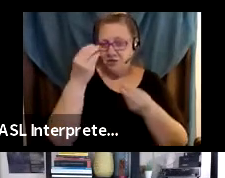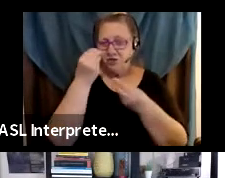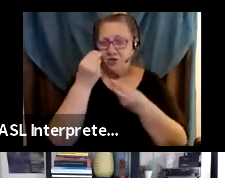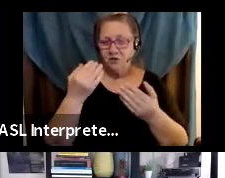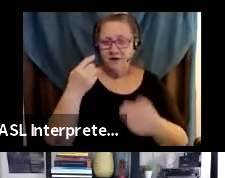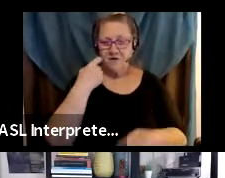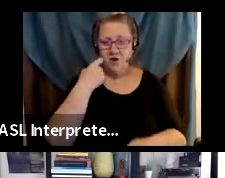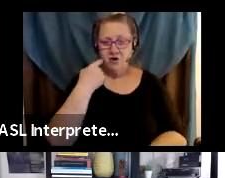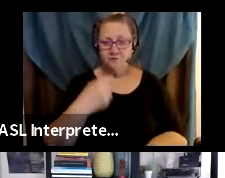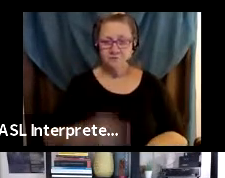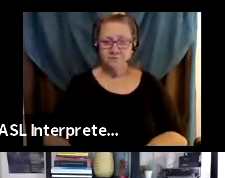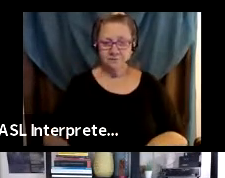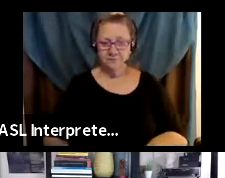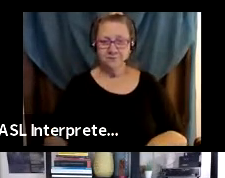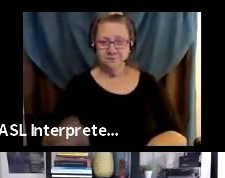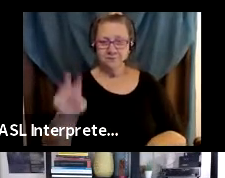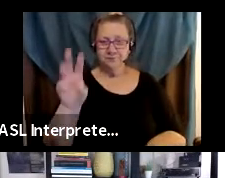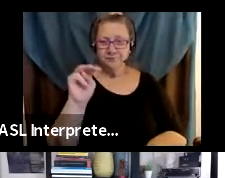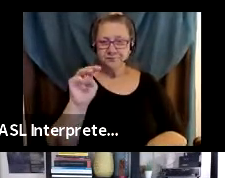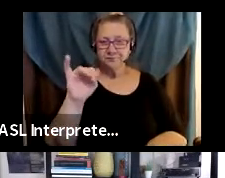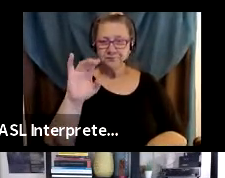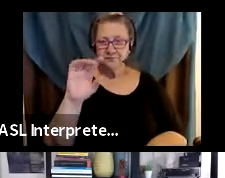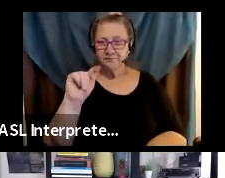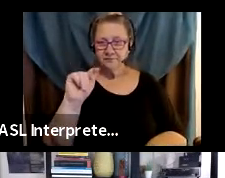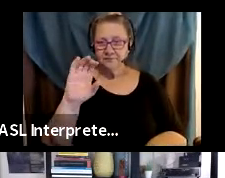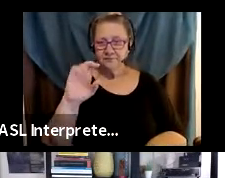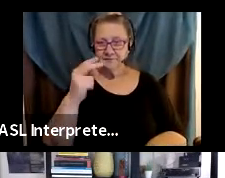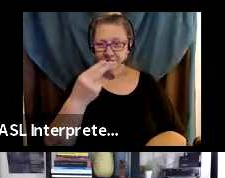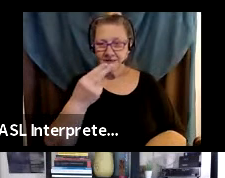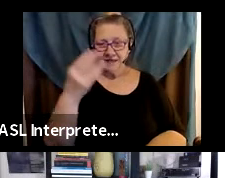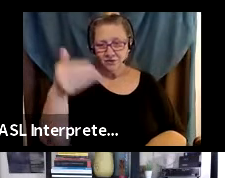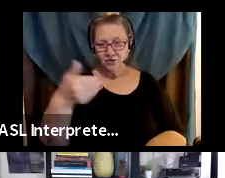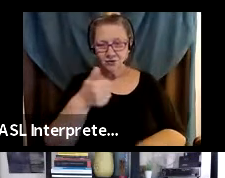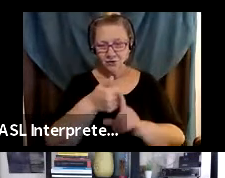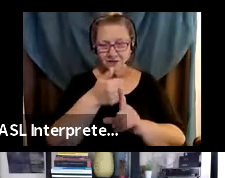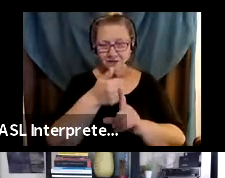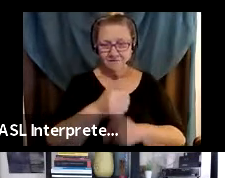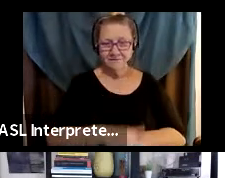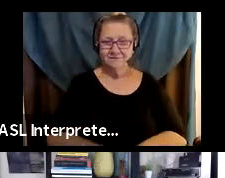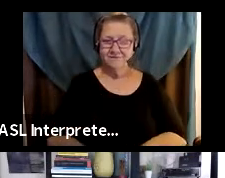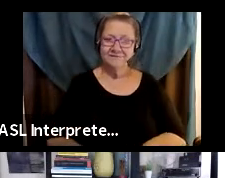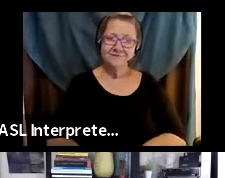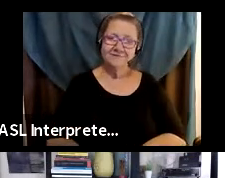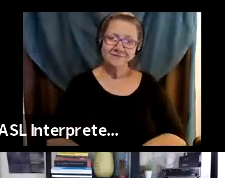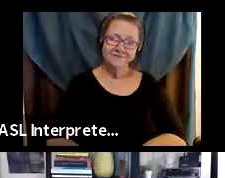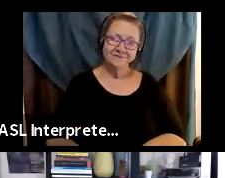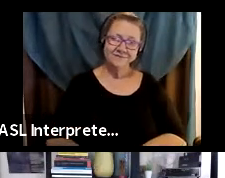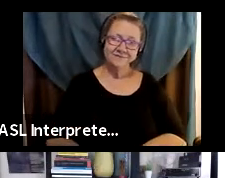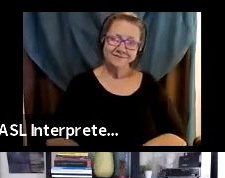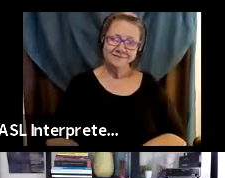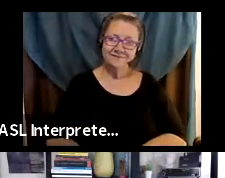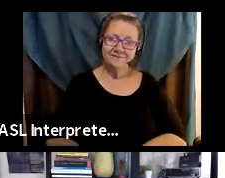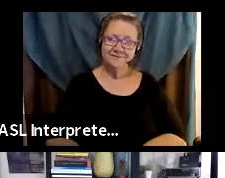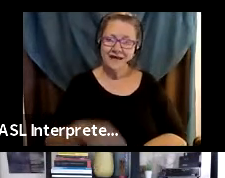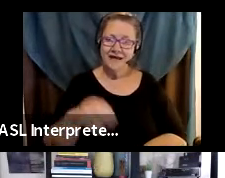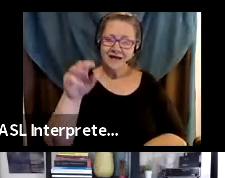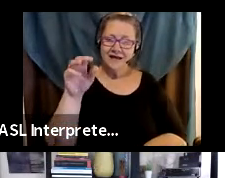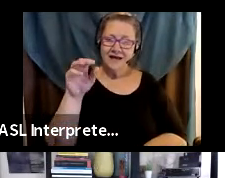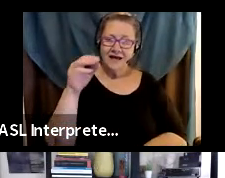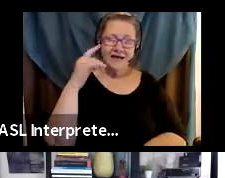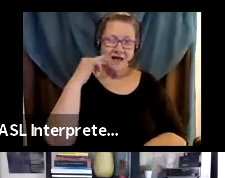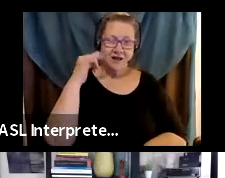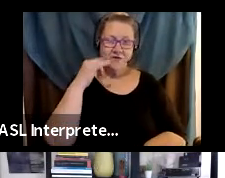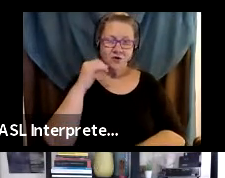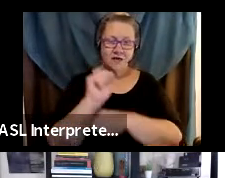Erica. Okay, let's start with Mitch. Don't forget to introduce yourself, Mitch. Yes, Mitch Steiger with the California Labor